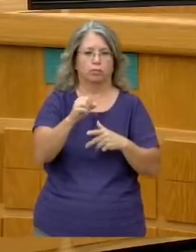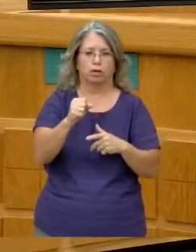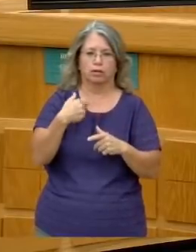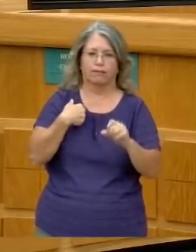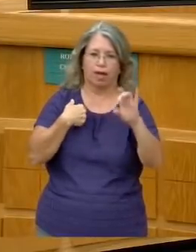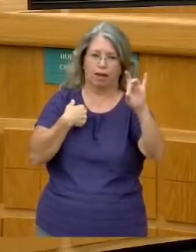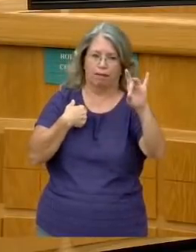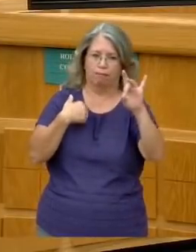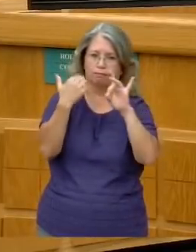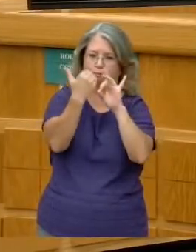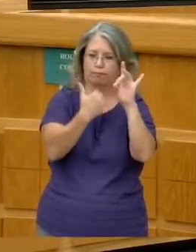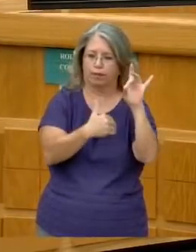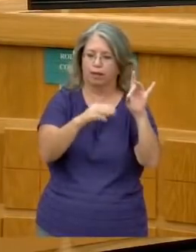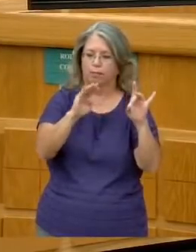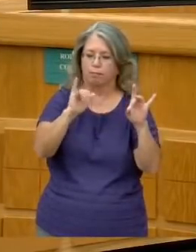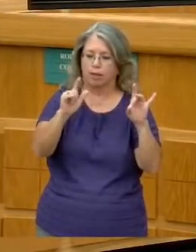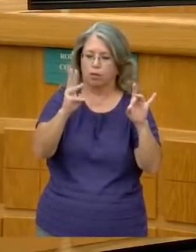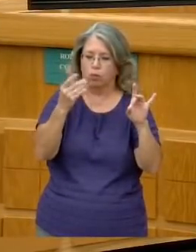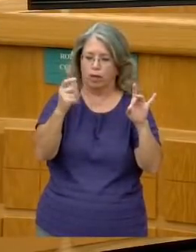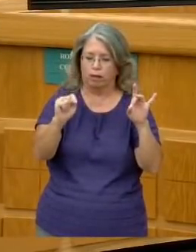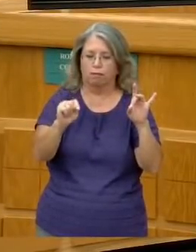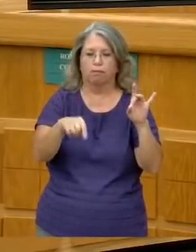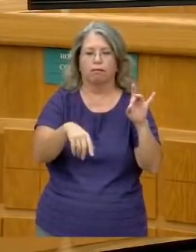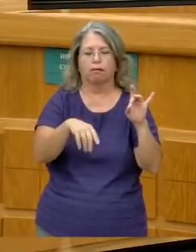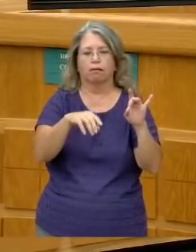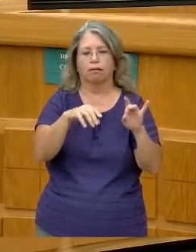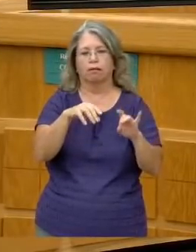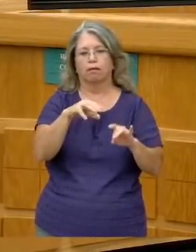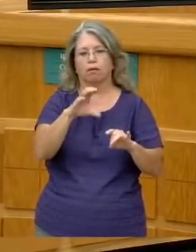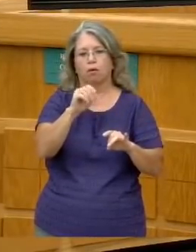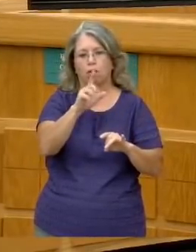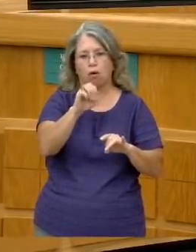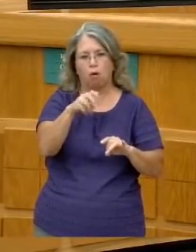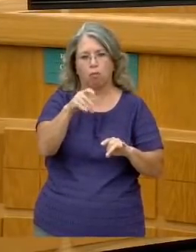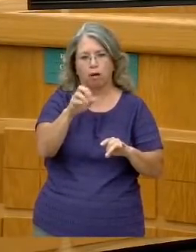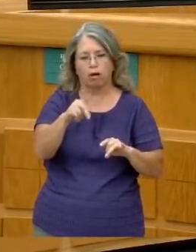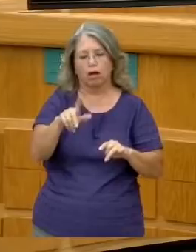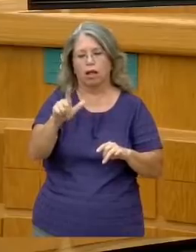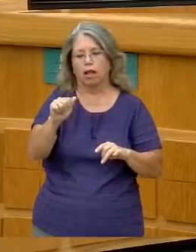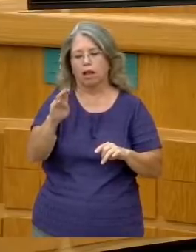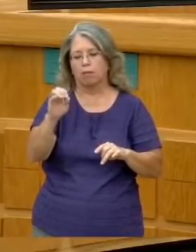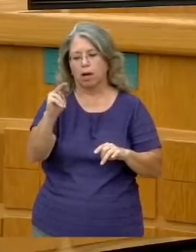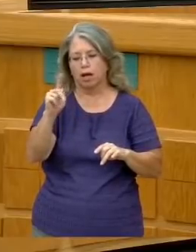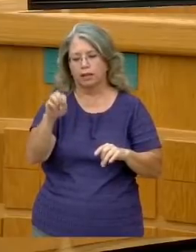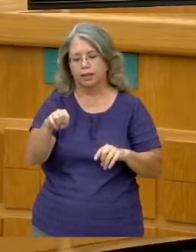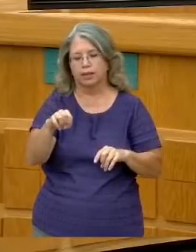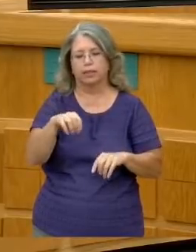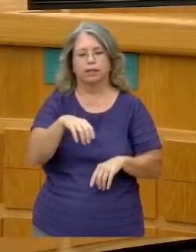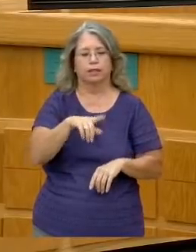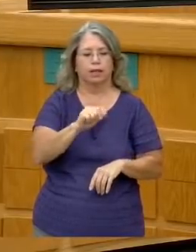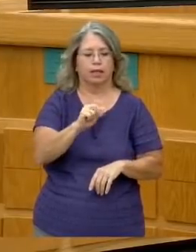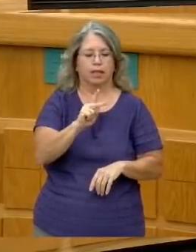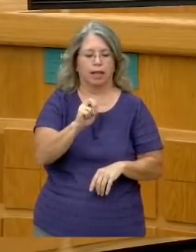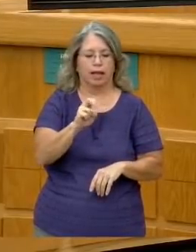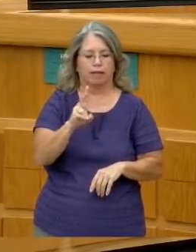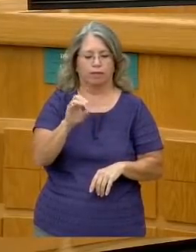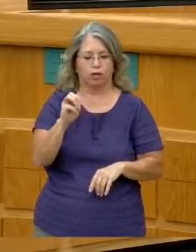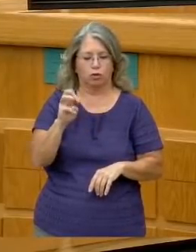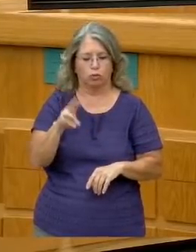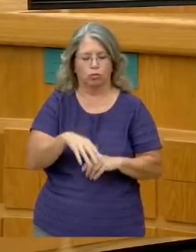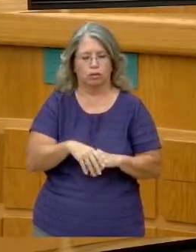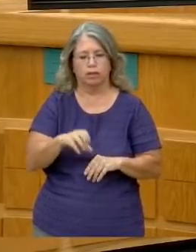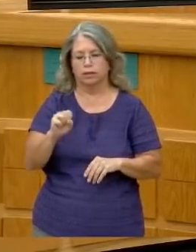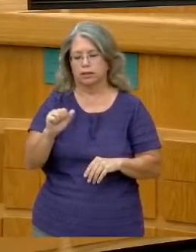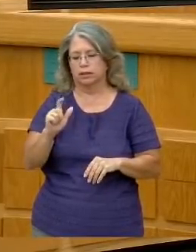Bill Witt, Cole Park, Labonte Park, Lakeview Park, the Salinas Park,